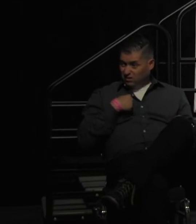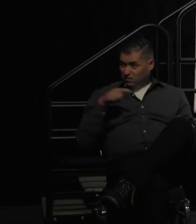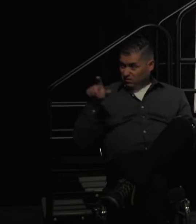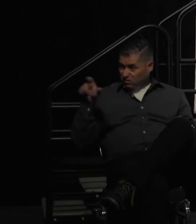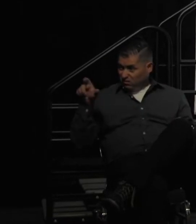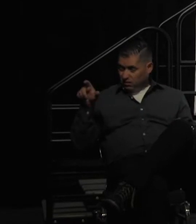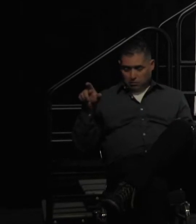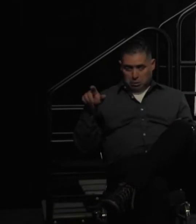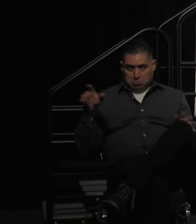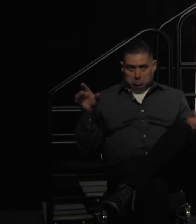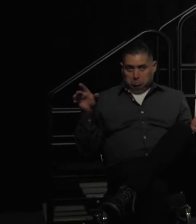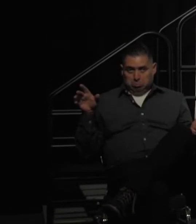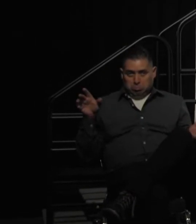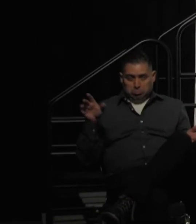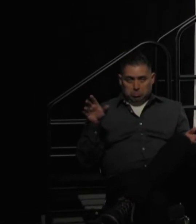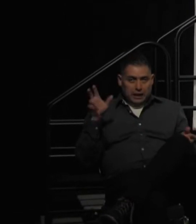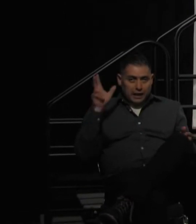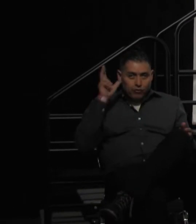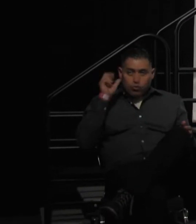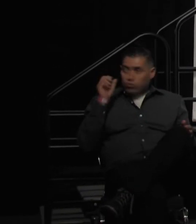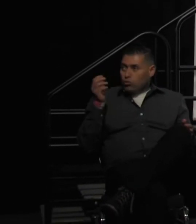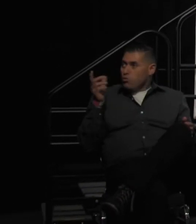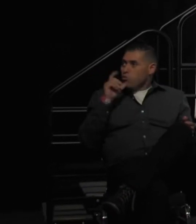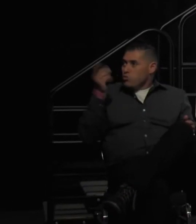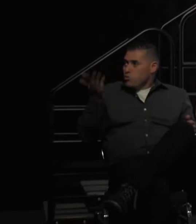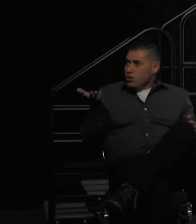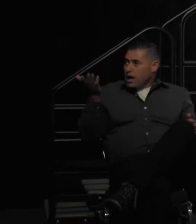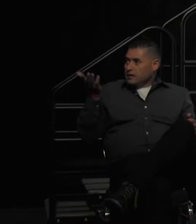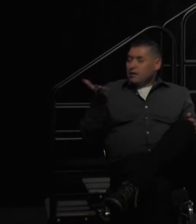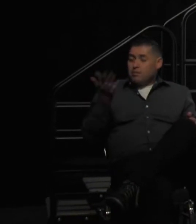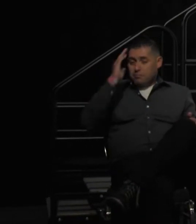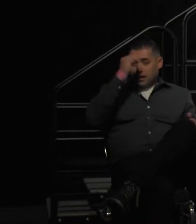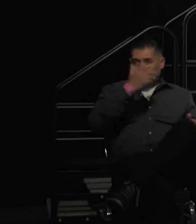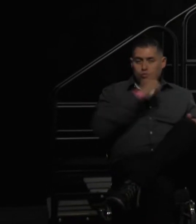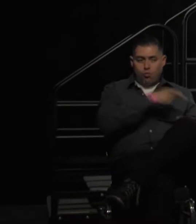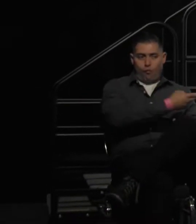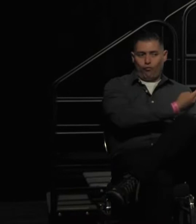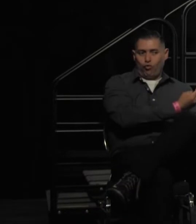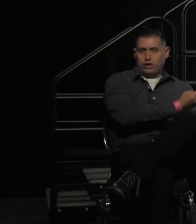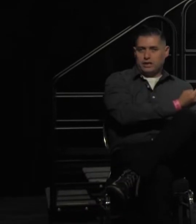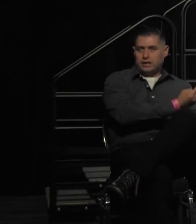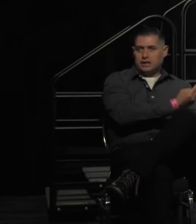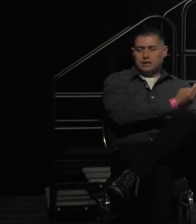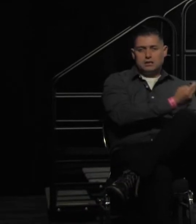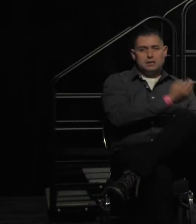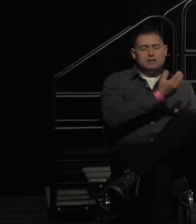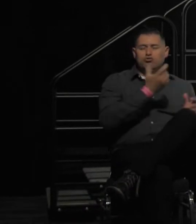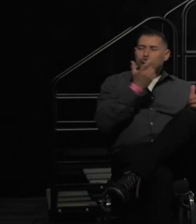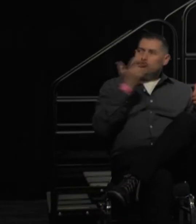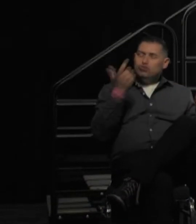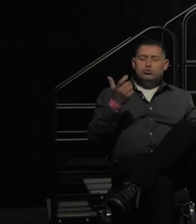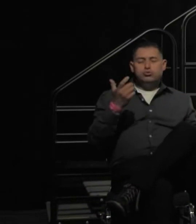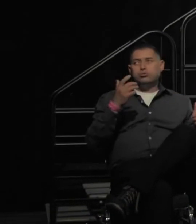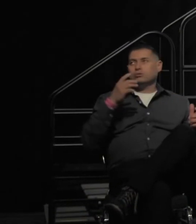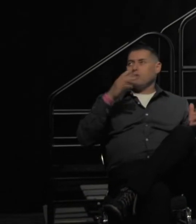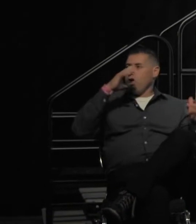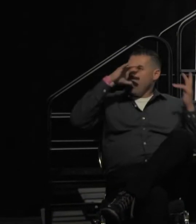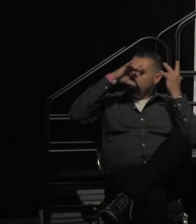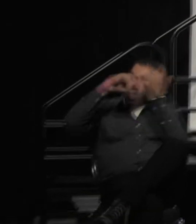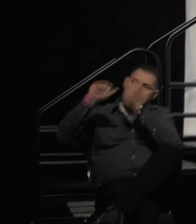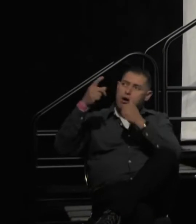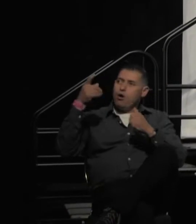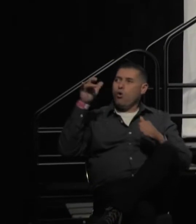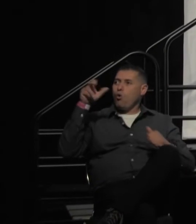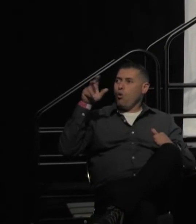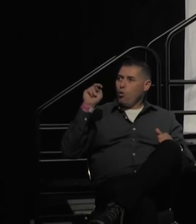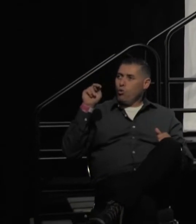say that to him. I never heard of you guys, but my son, who was 14 at the time, was a giant Korn fan, and he got a